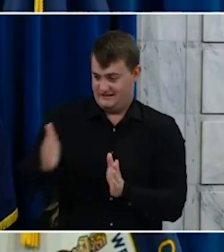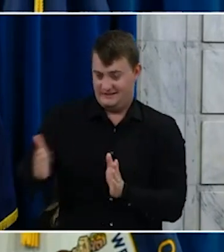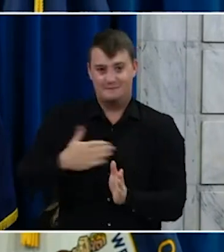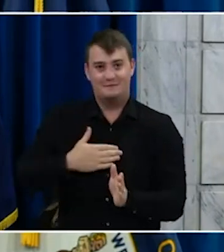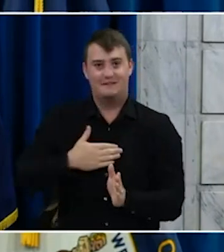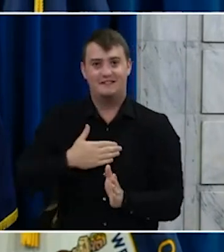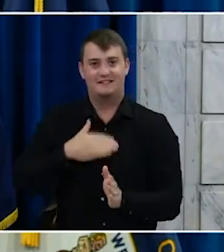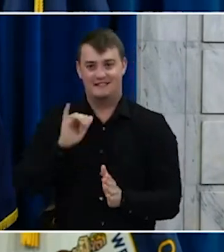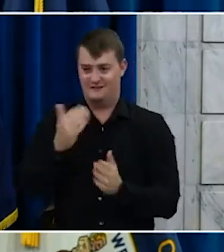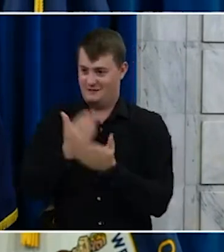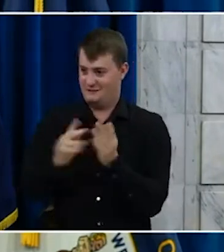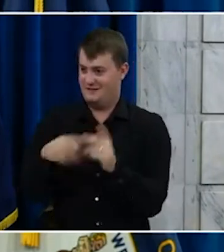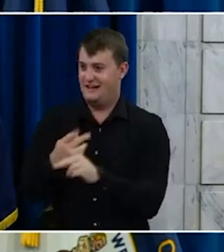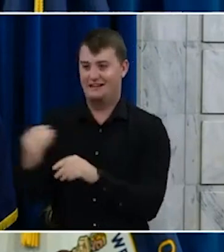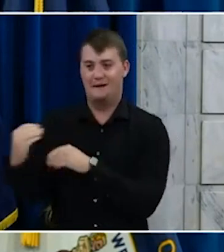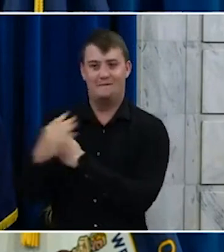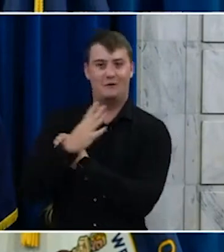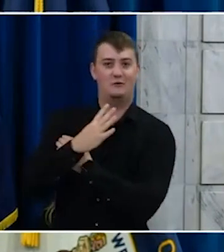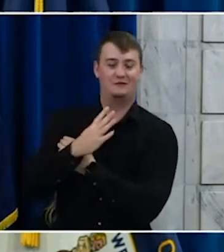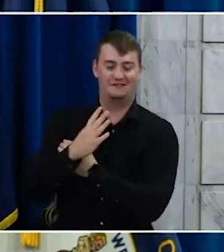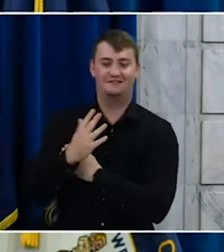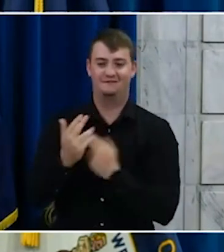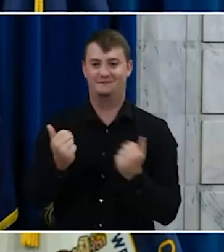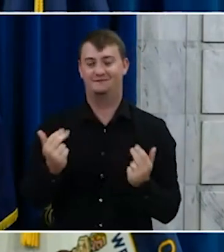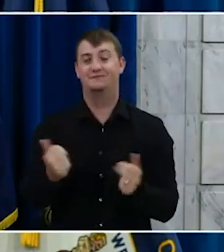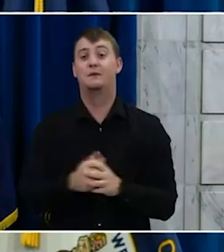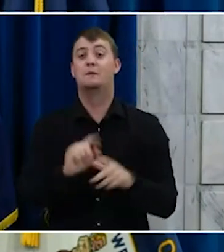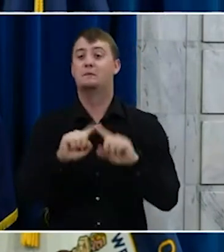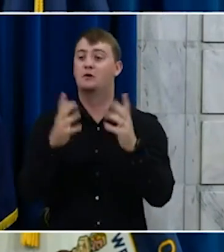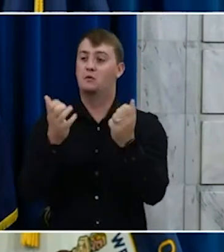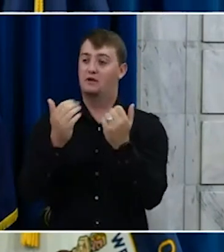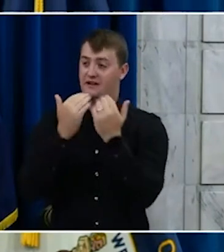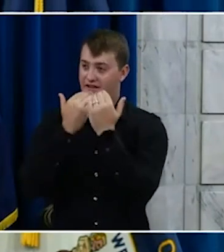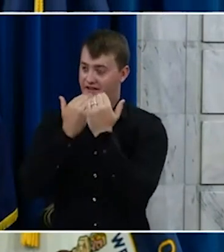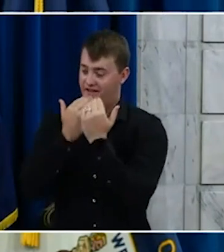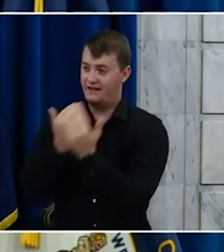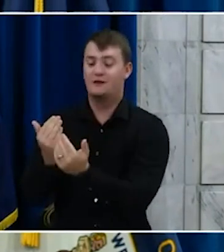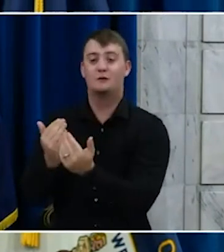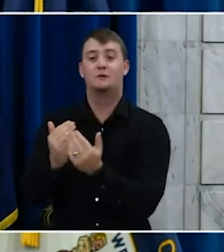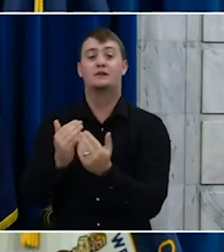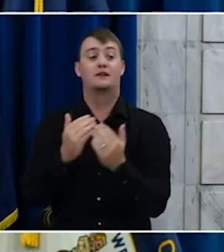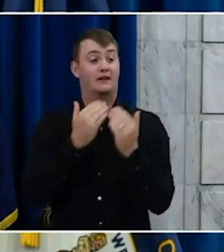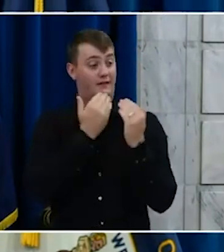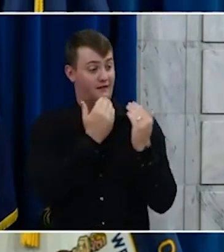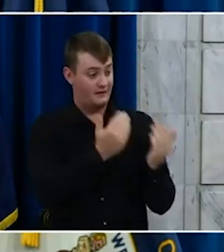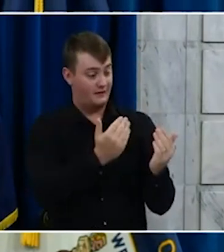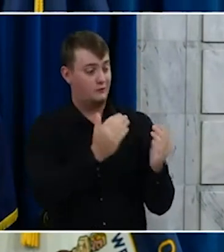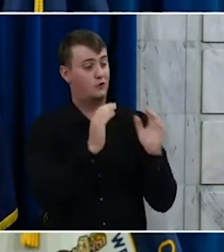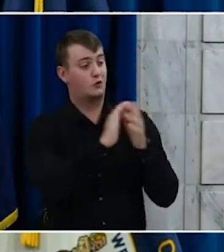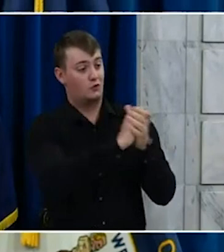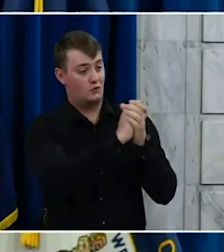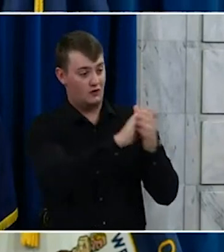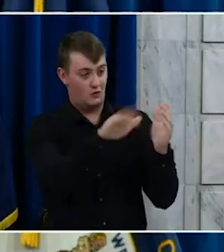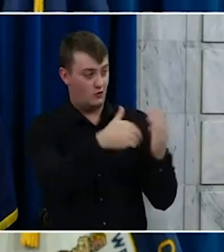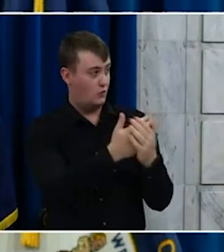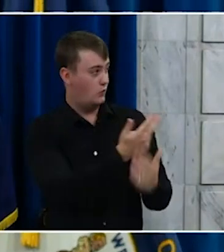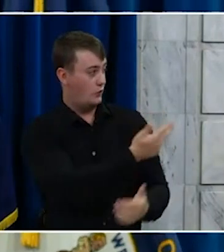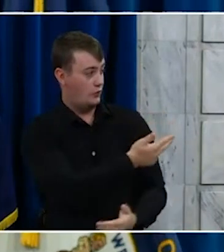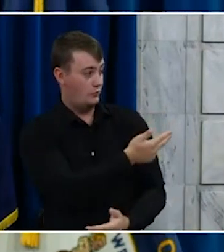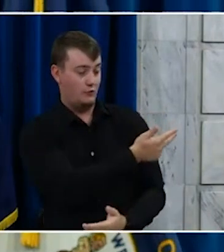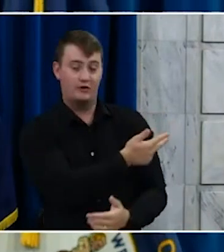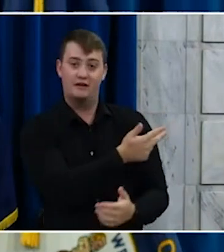of influence there. But I want to say thank you. Congratulations to all three of our